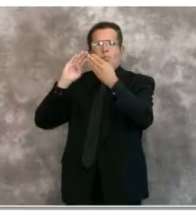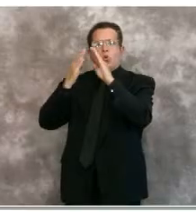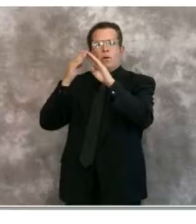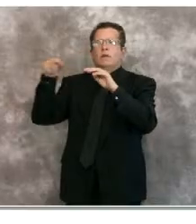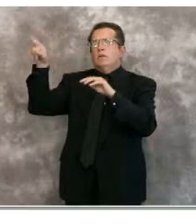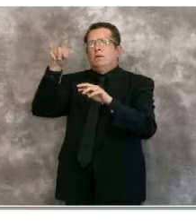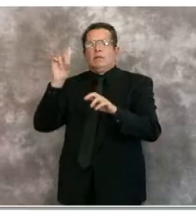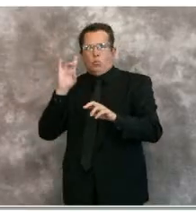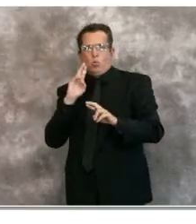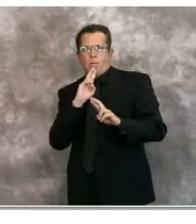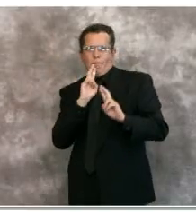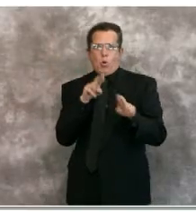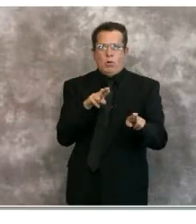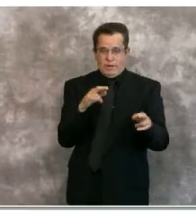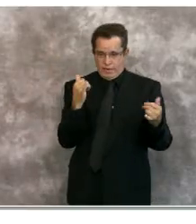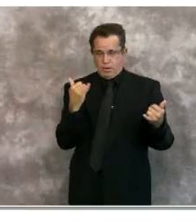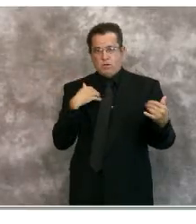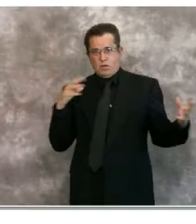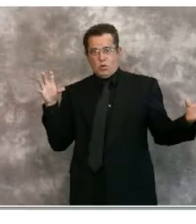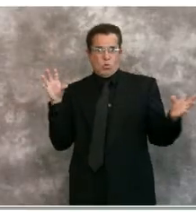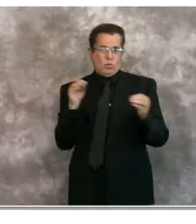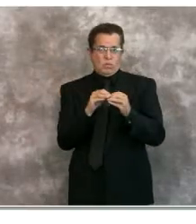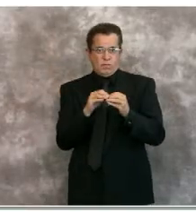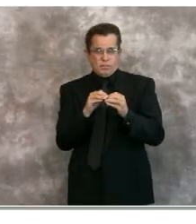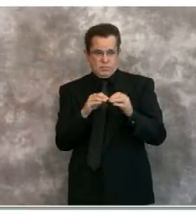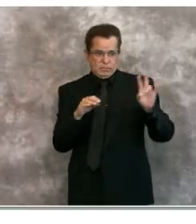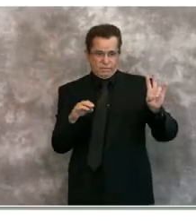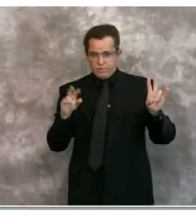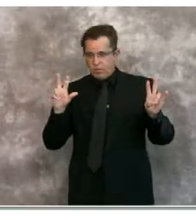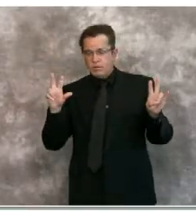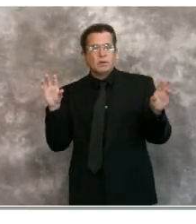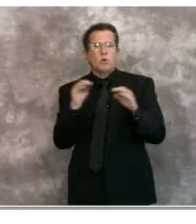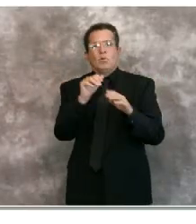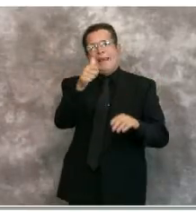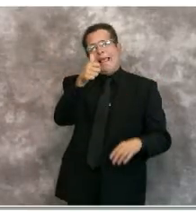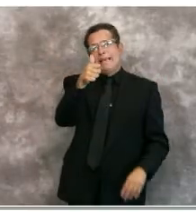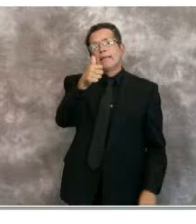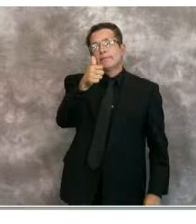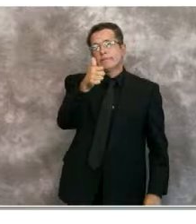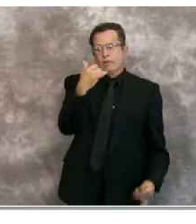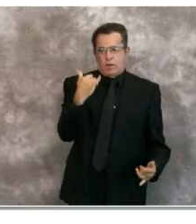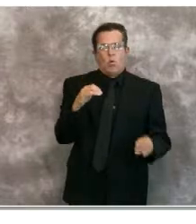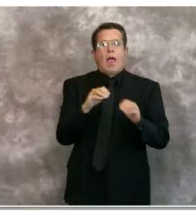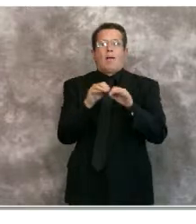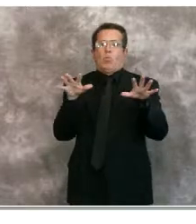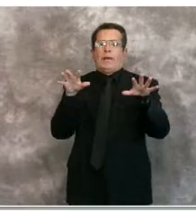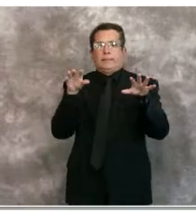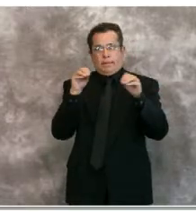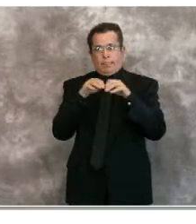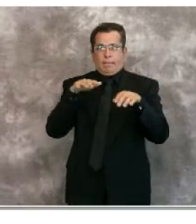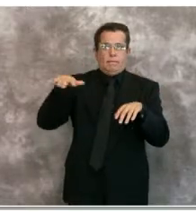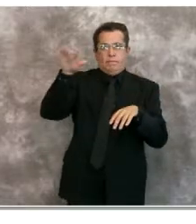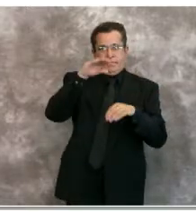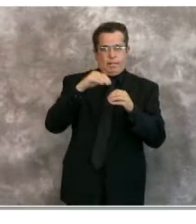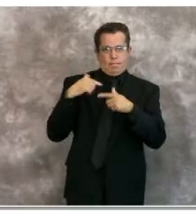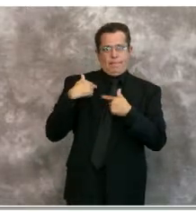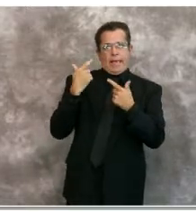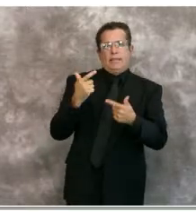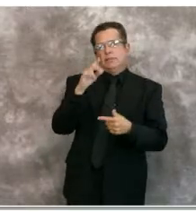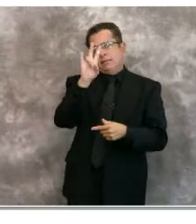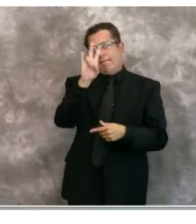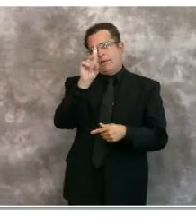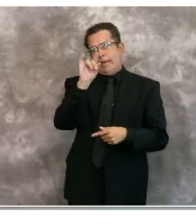reported, so now we have a total of 10 outbreaks in the past 7